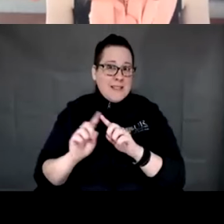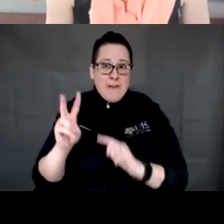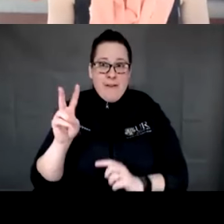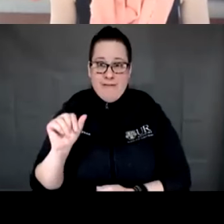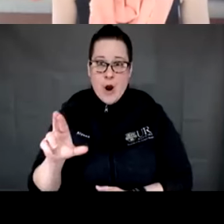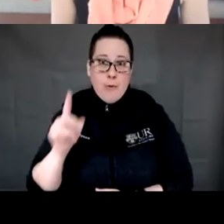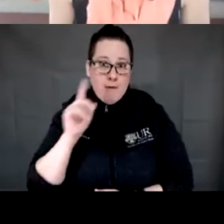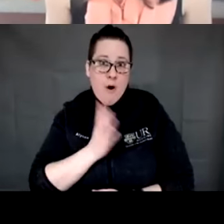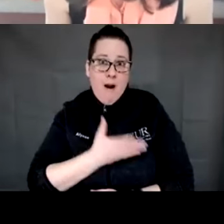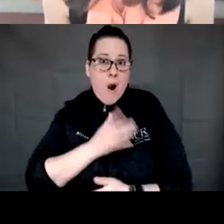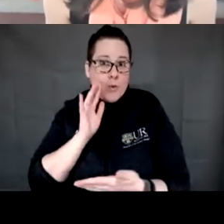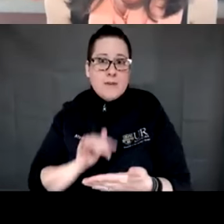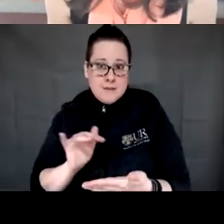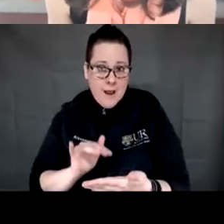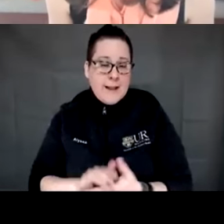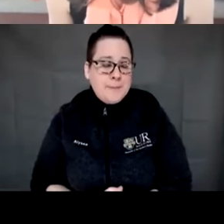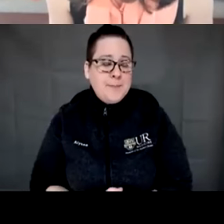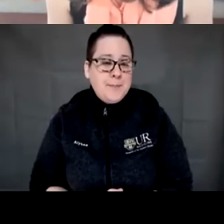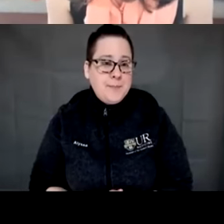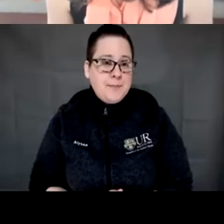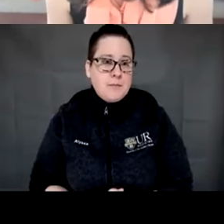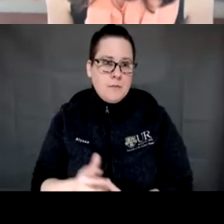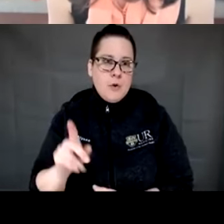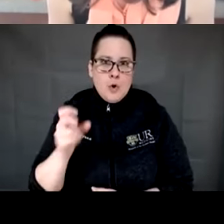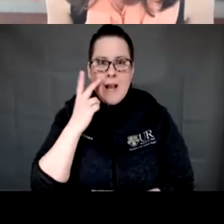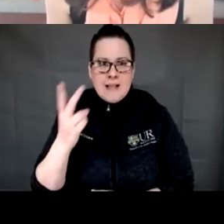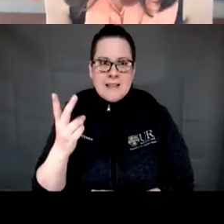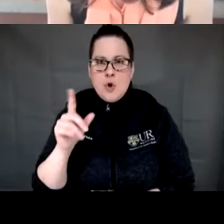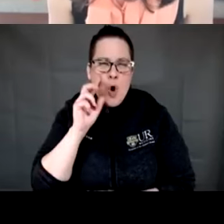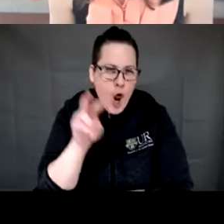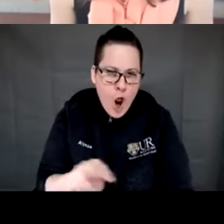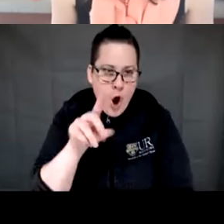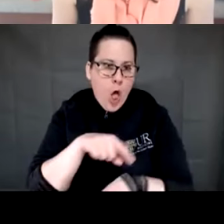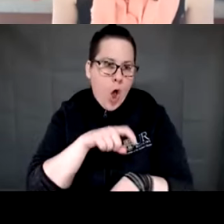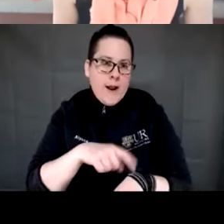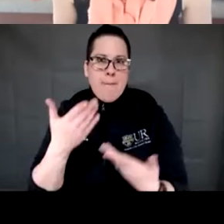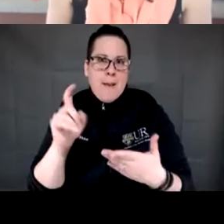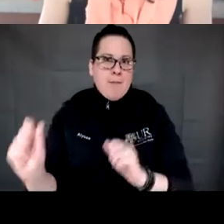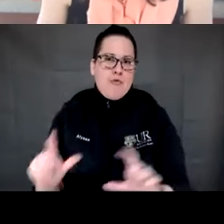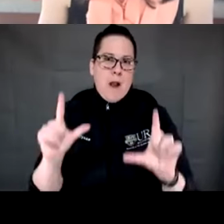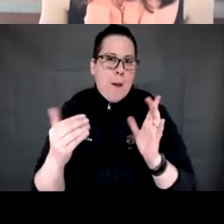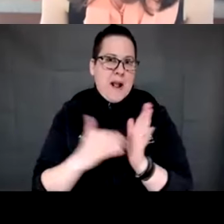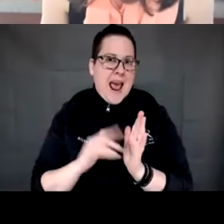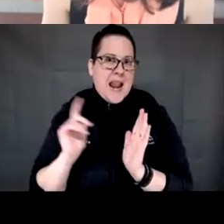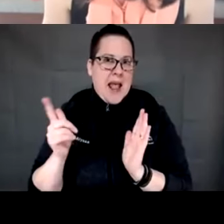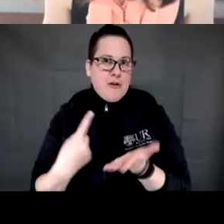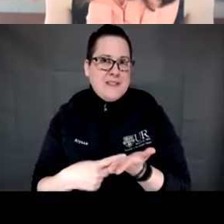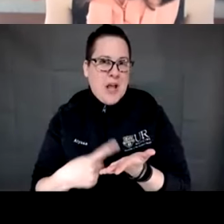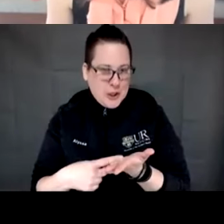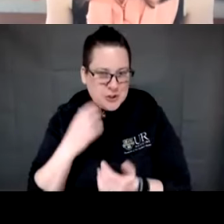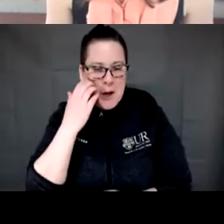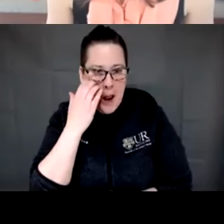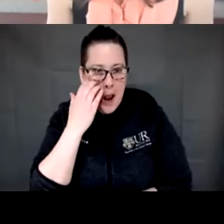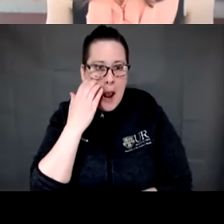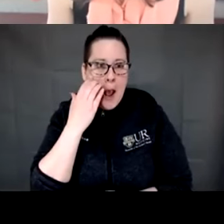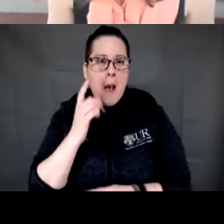in our study. You could look at this plot for a long time. We may have to bring it back up in the discussion. But looking at